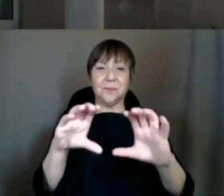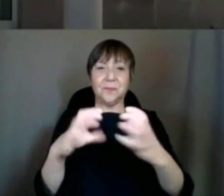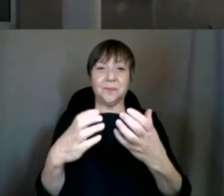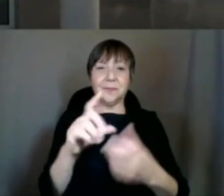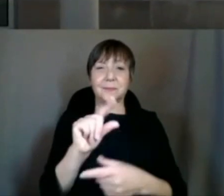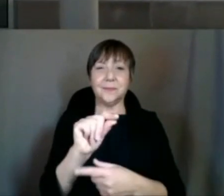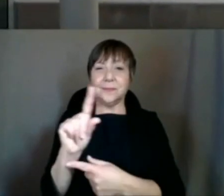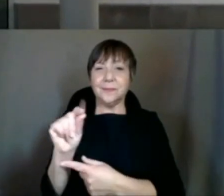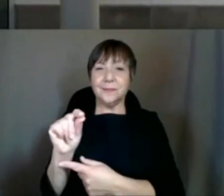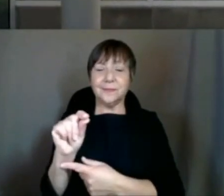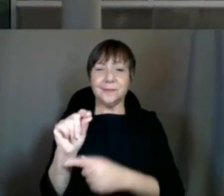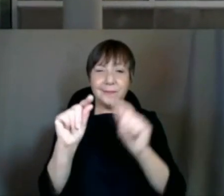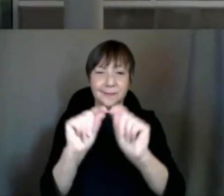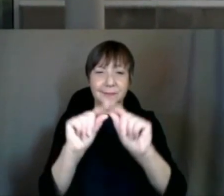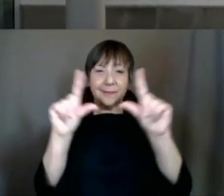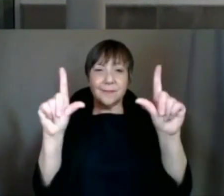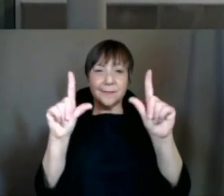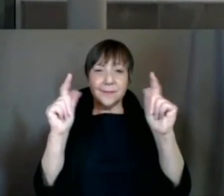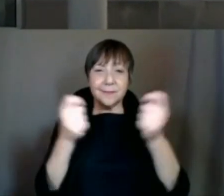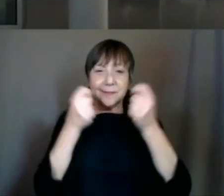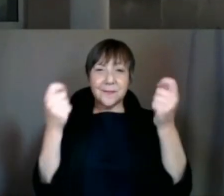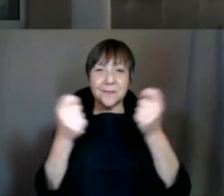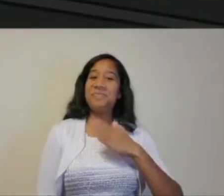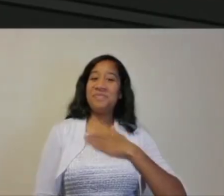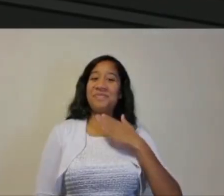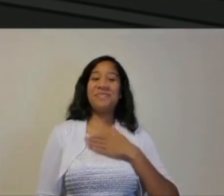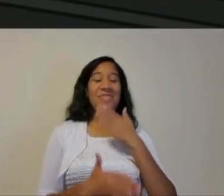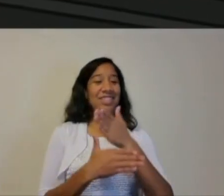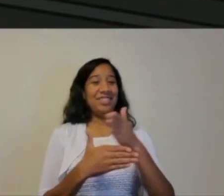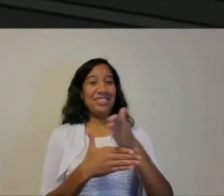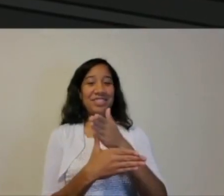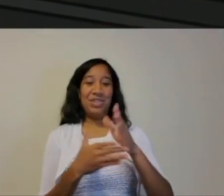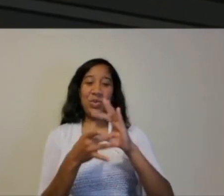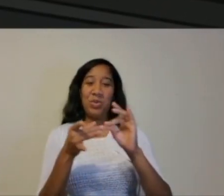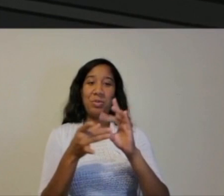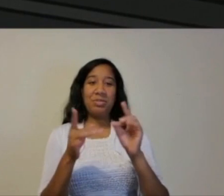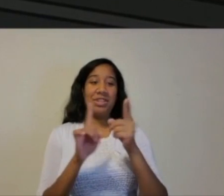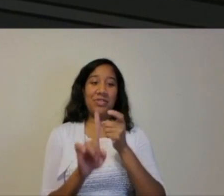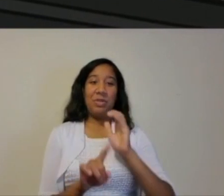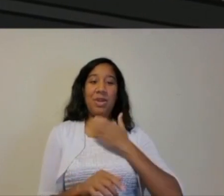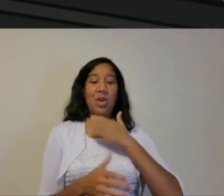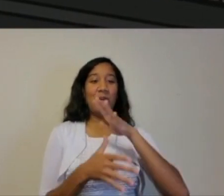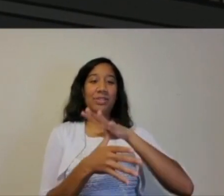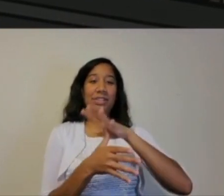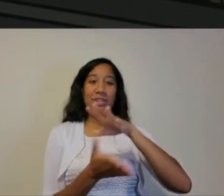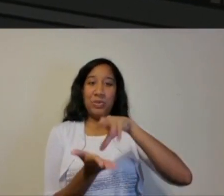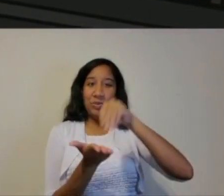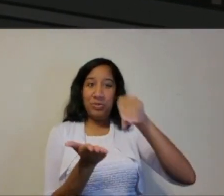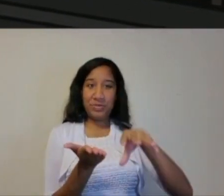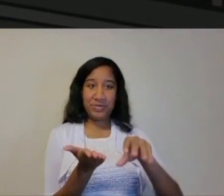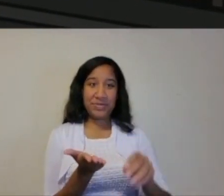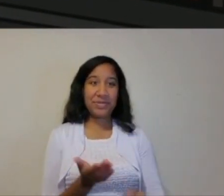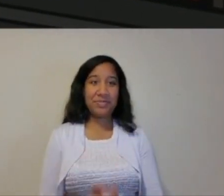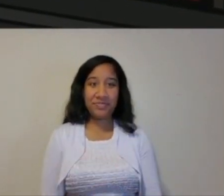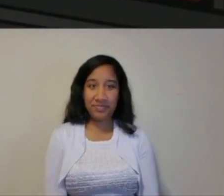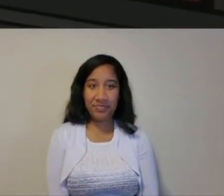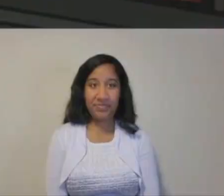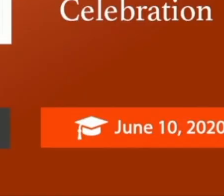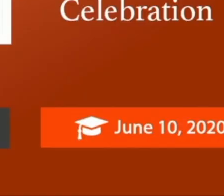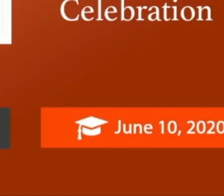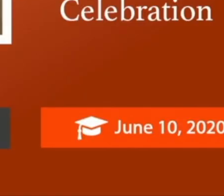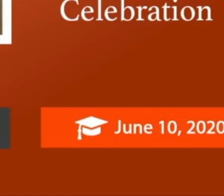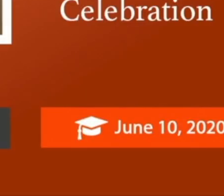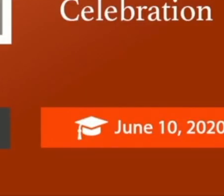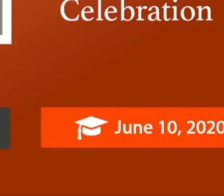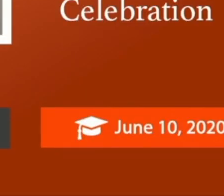one important thing he's missing is his students. Students in the ELL and EDCO programs had a chance to be recognized